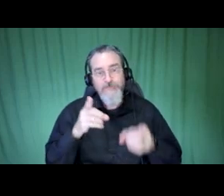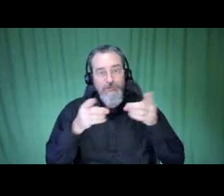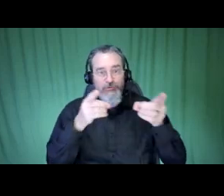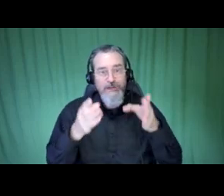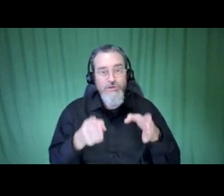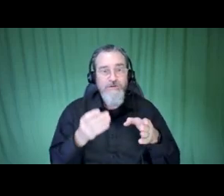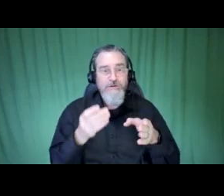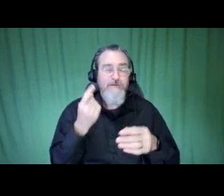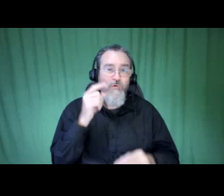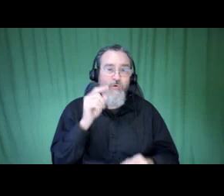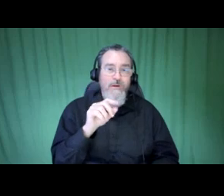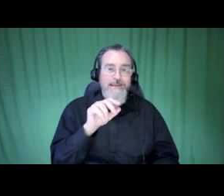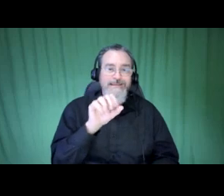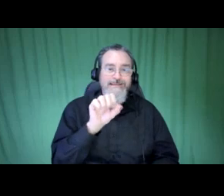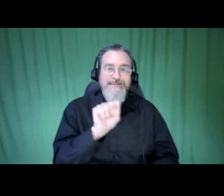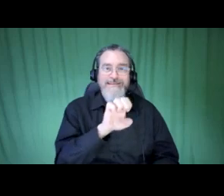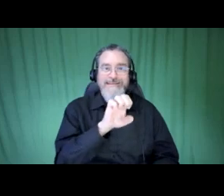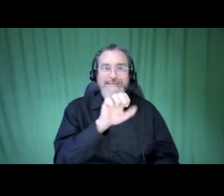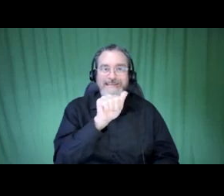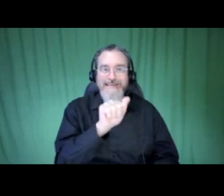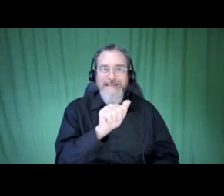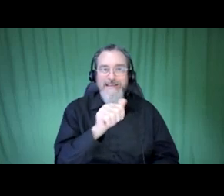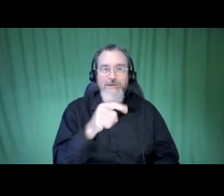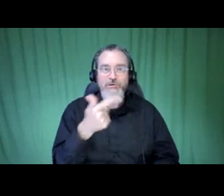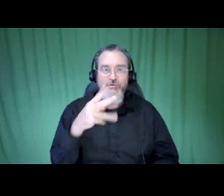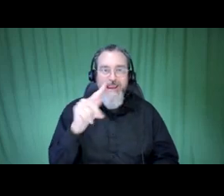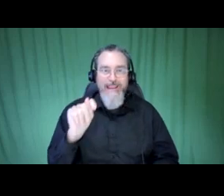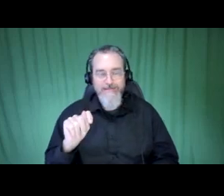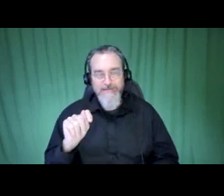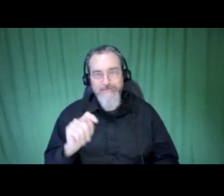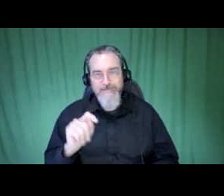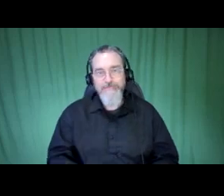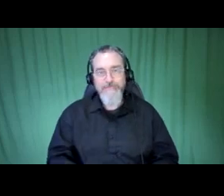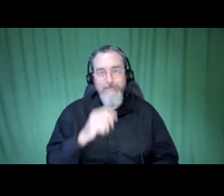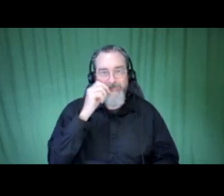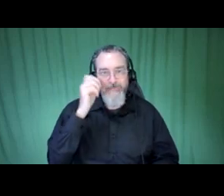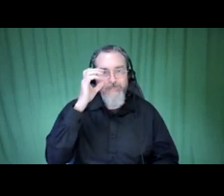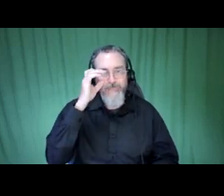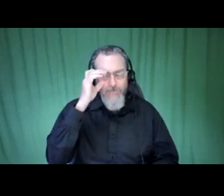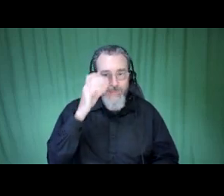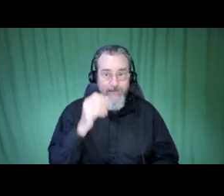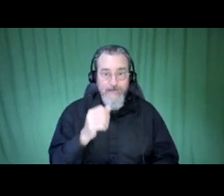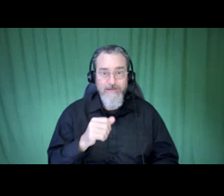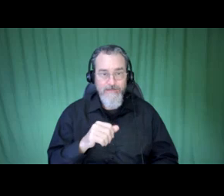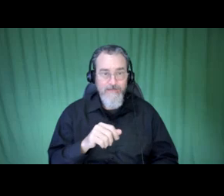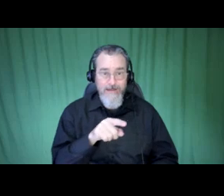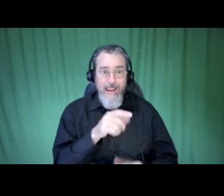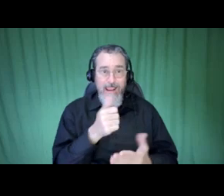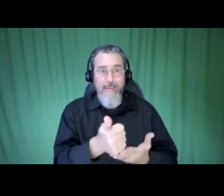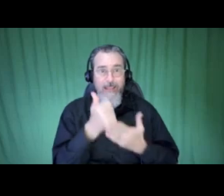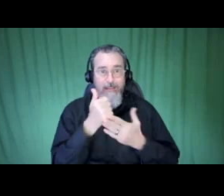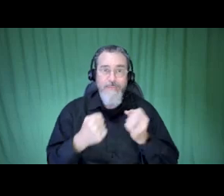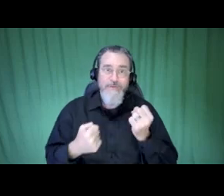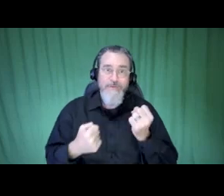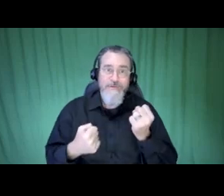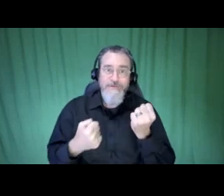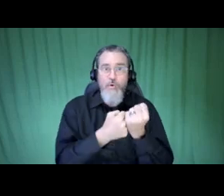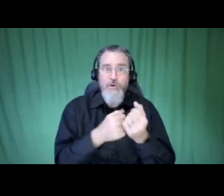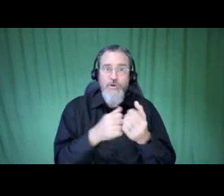Sea Grant, really critical at helping us and supporting us in the training and the